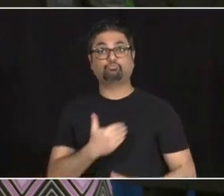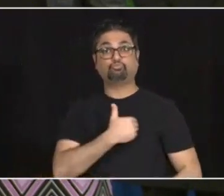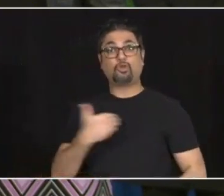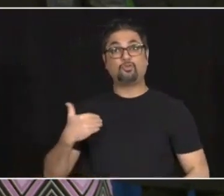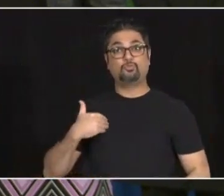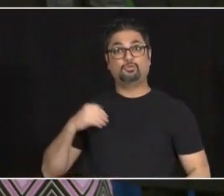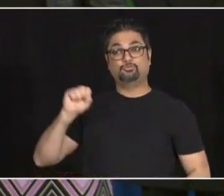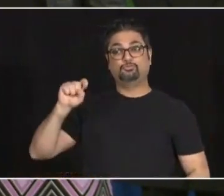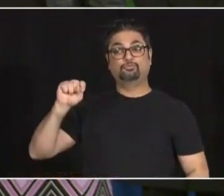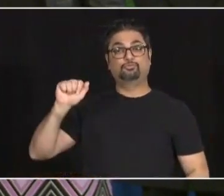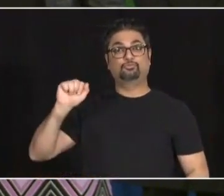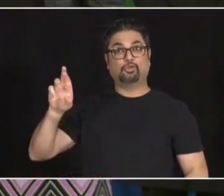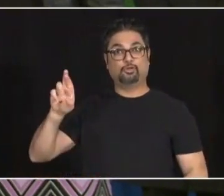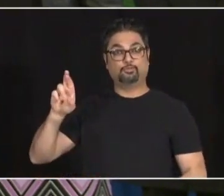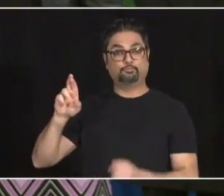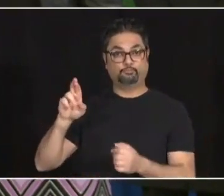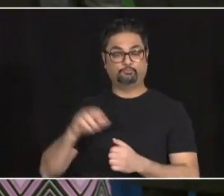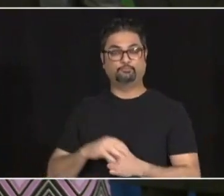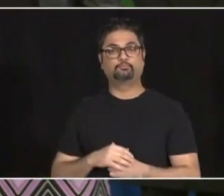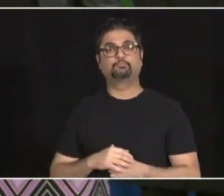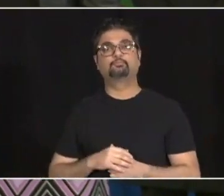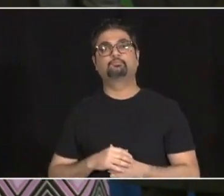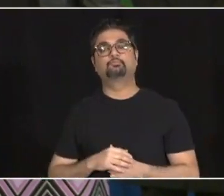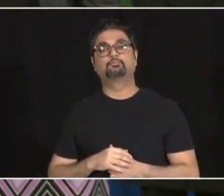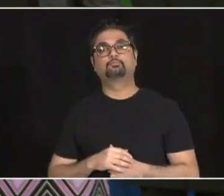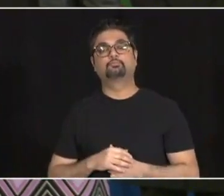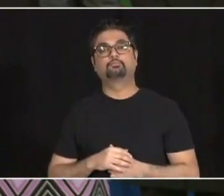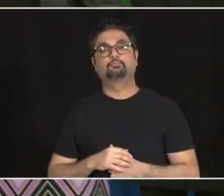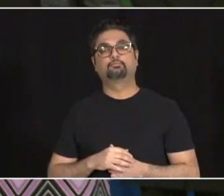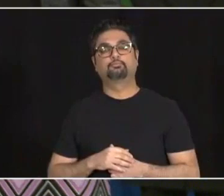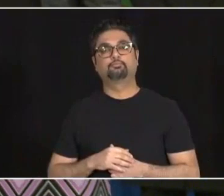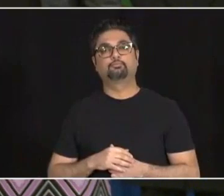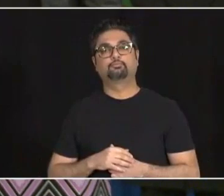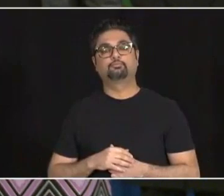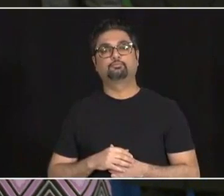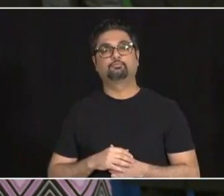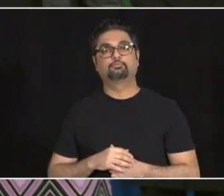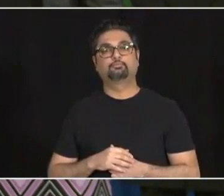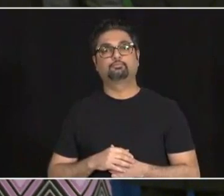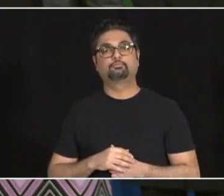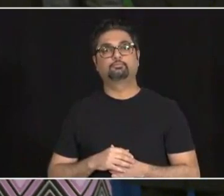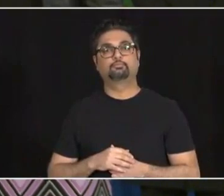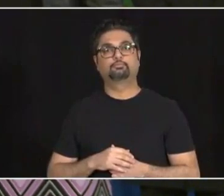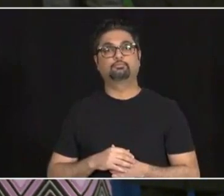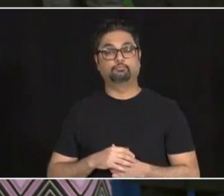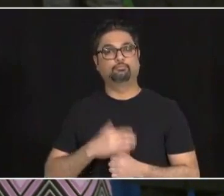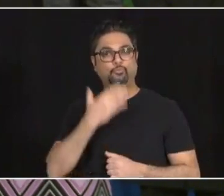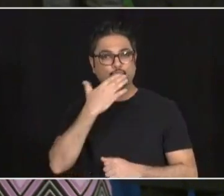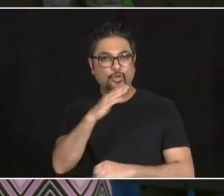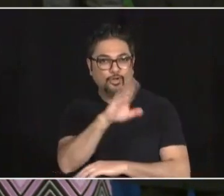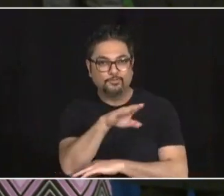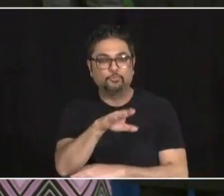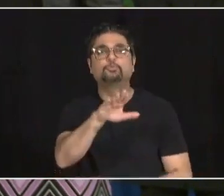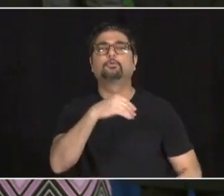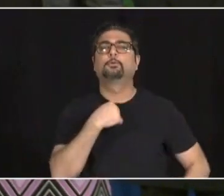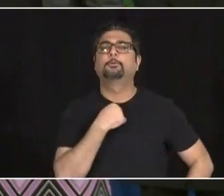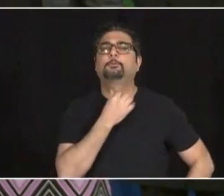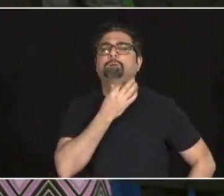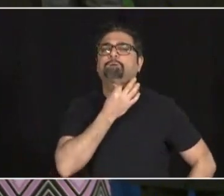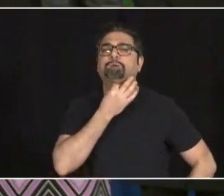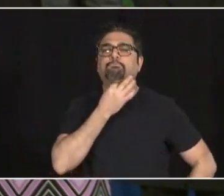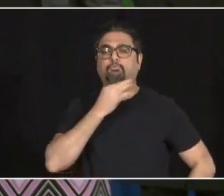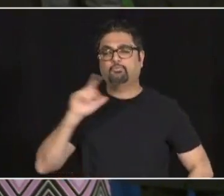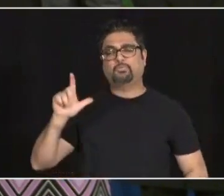ahead. Hi there. Good afternoon, Premier and Ministers. I just wanted to ask you about long-term care deaths